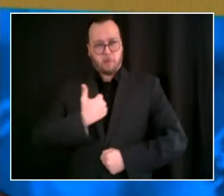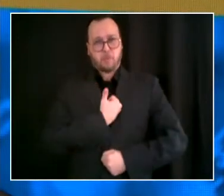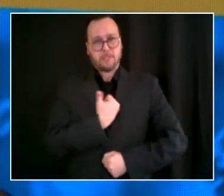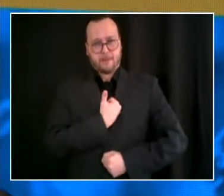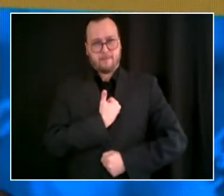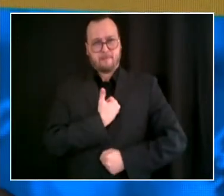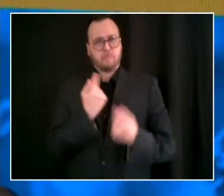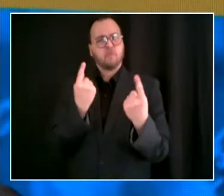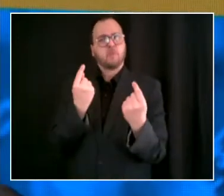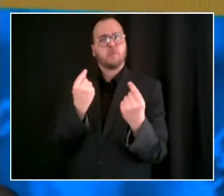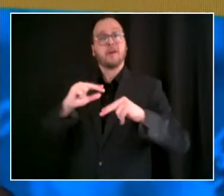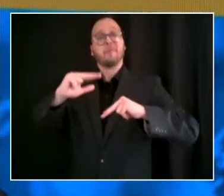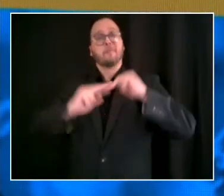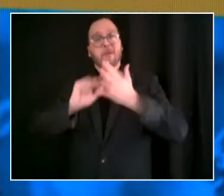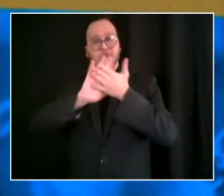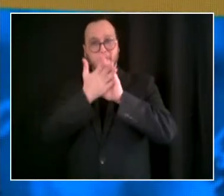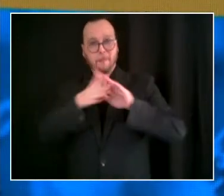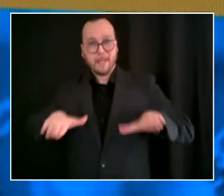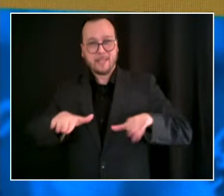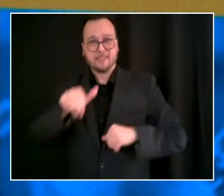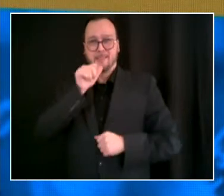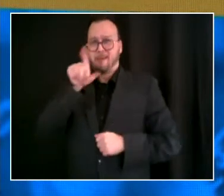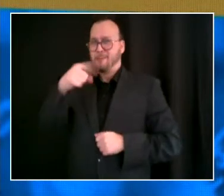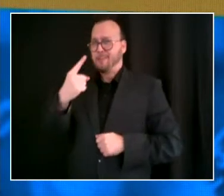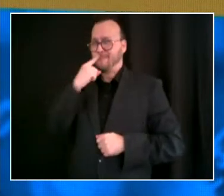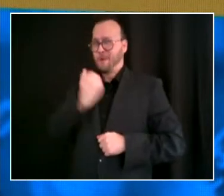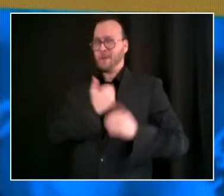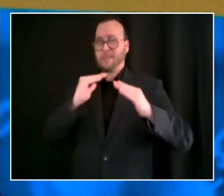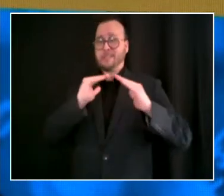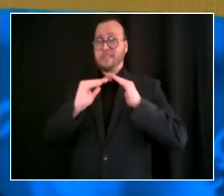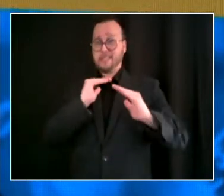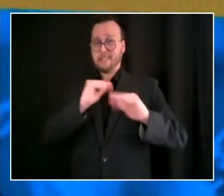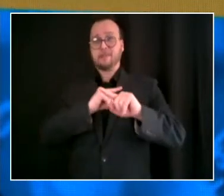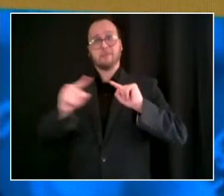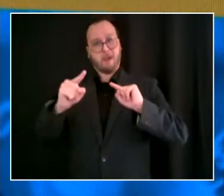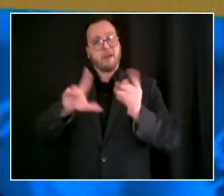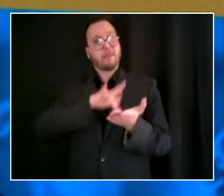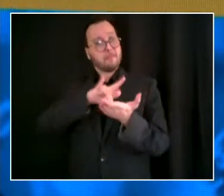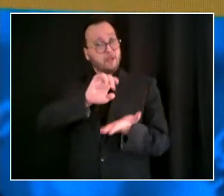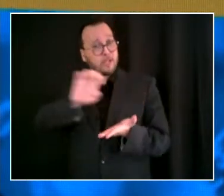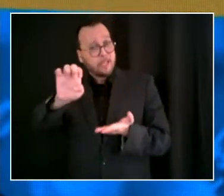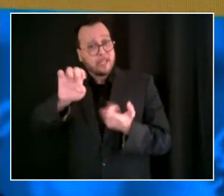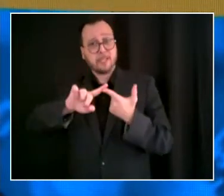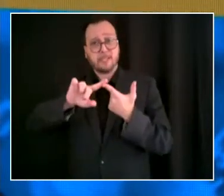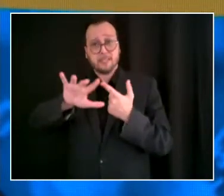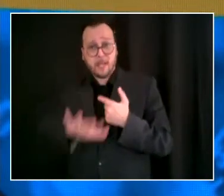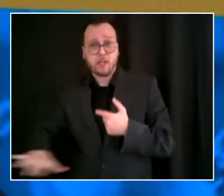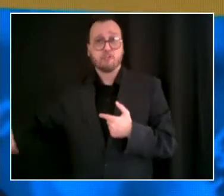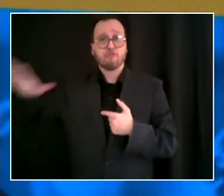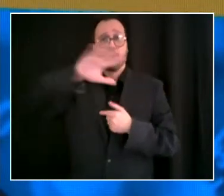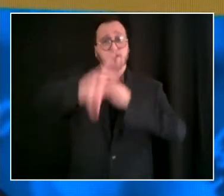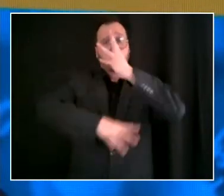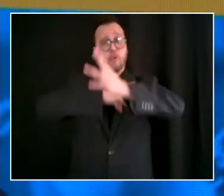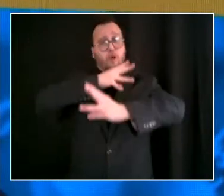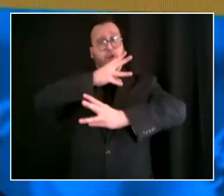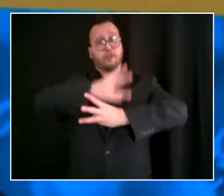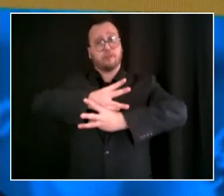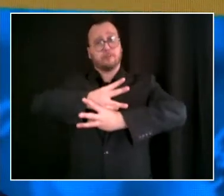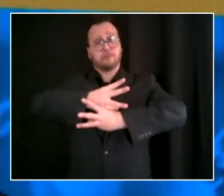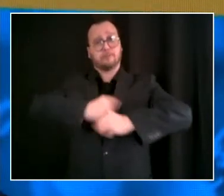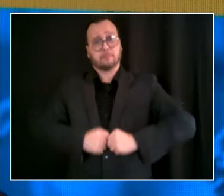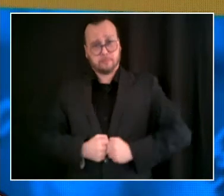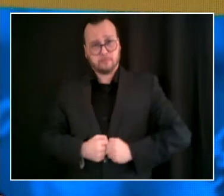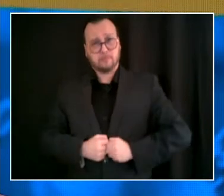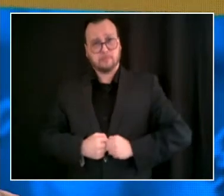building peace not just in our city, but in the Middle East and across the entire world. May we